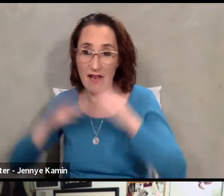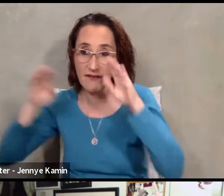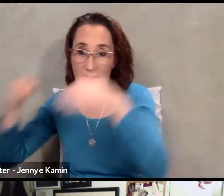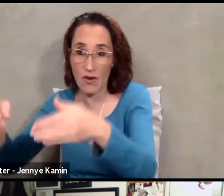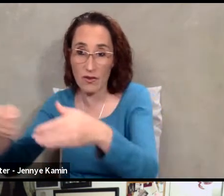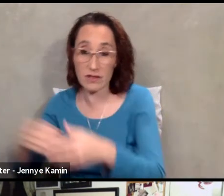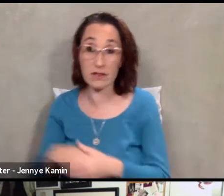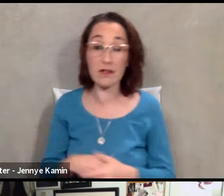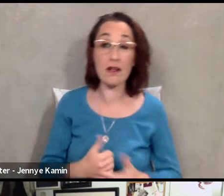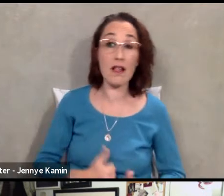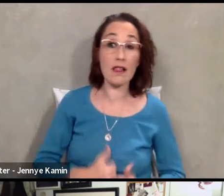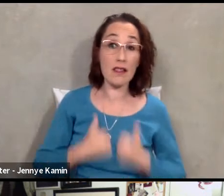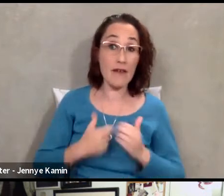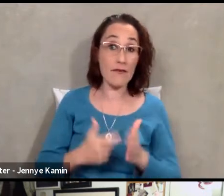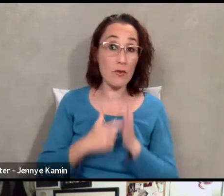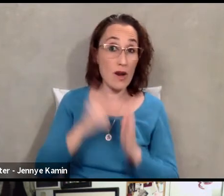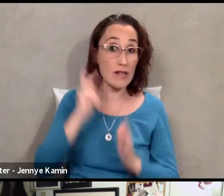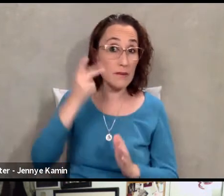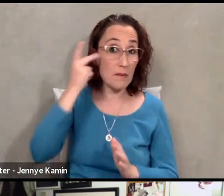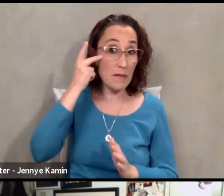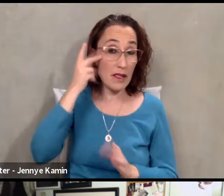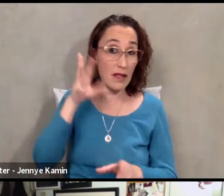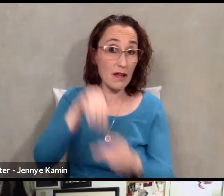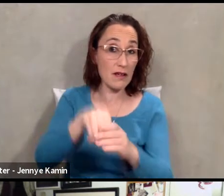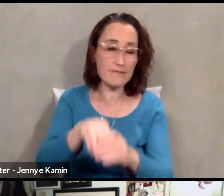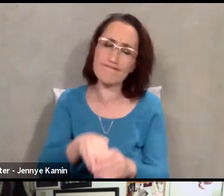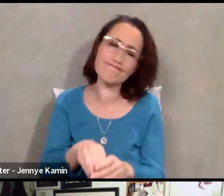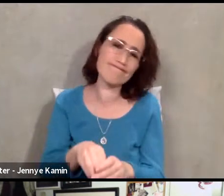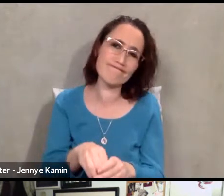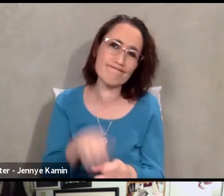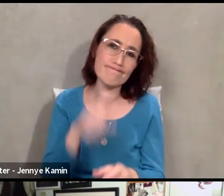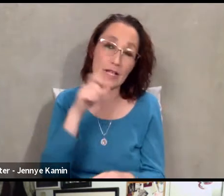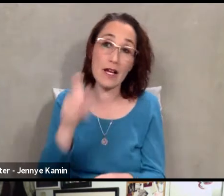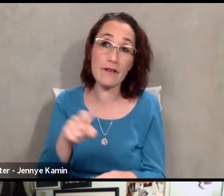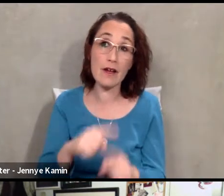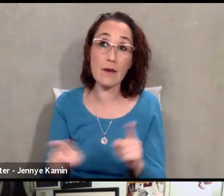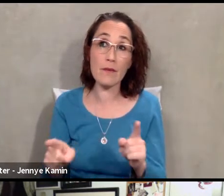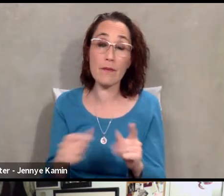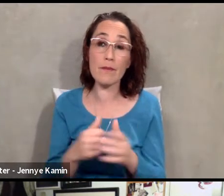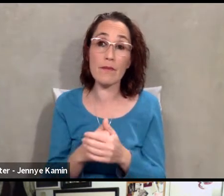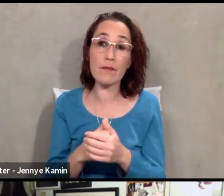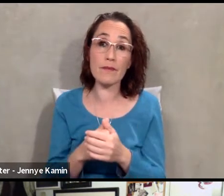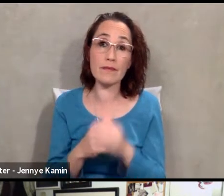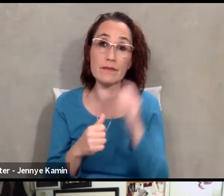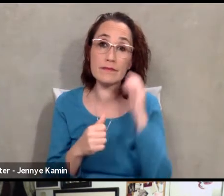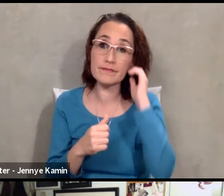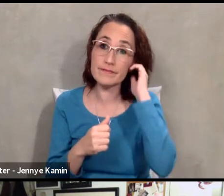political, but it seems to me so often that that work didn't exist.